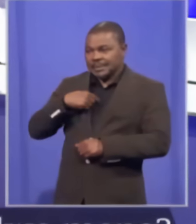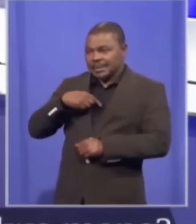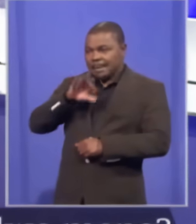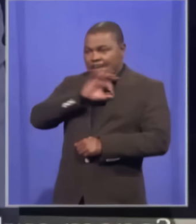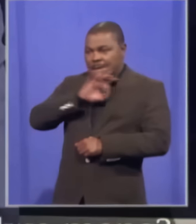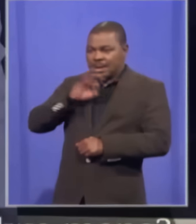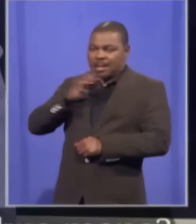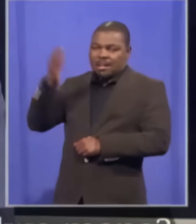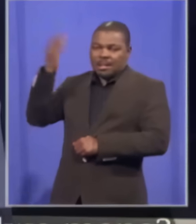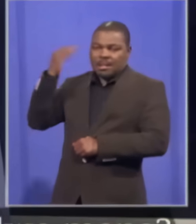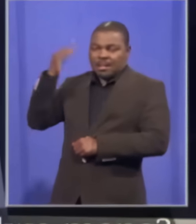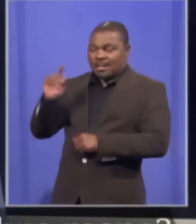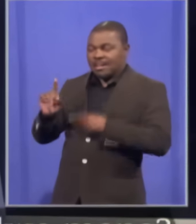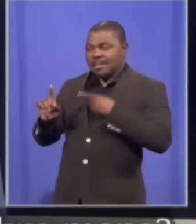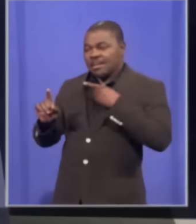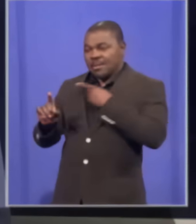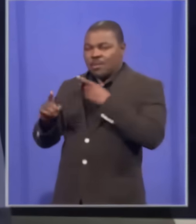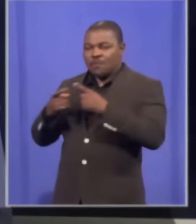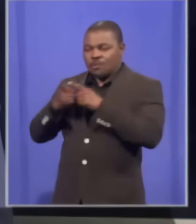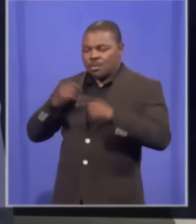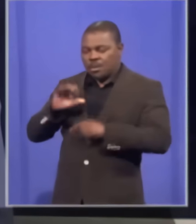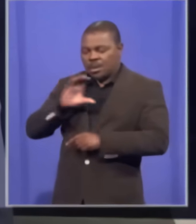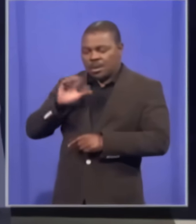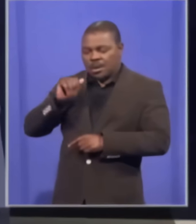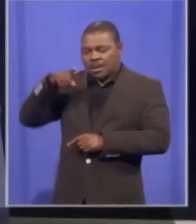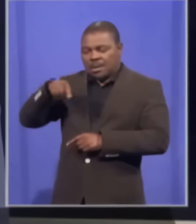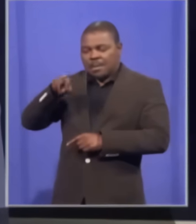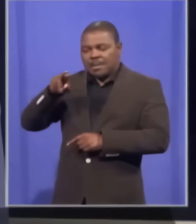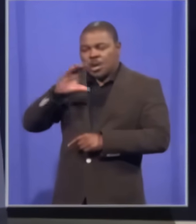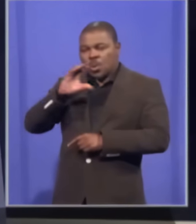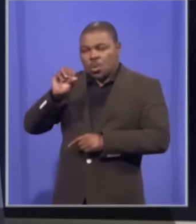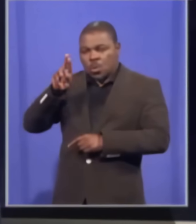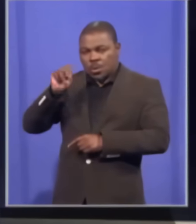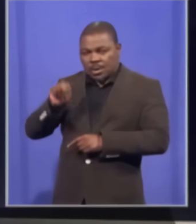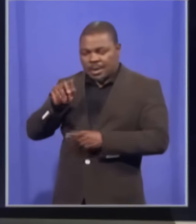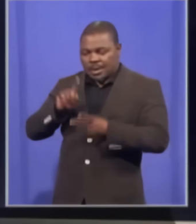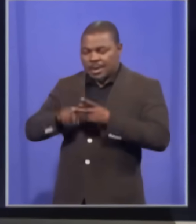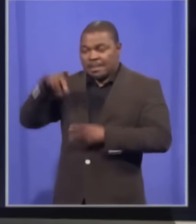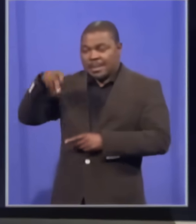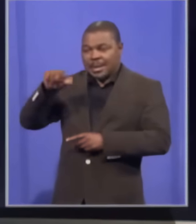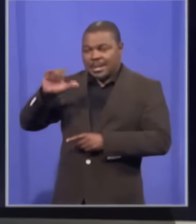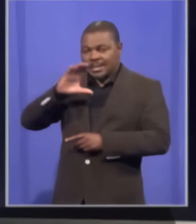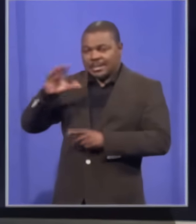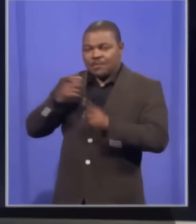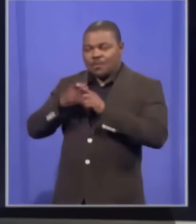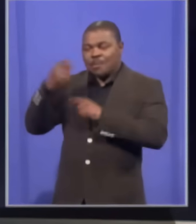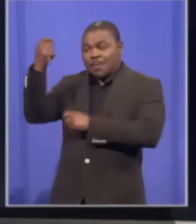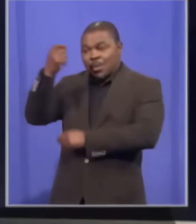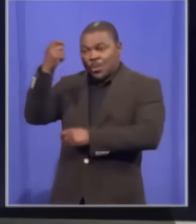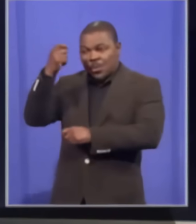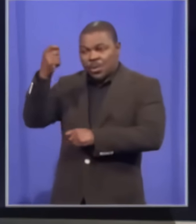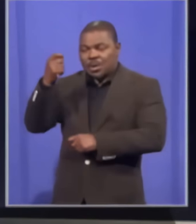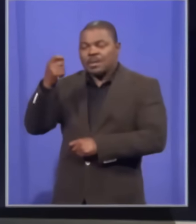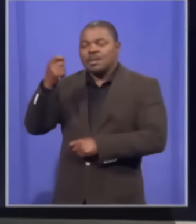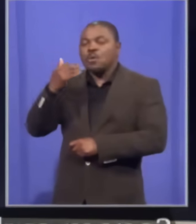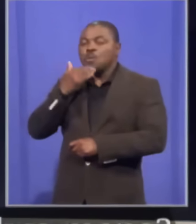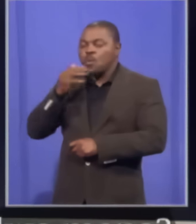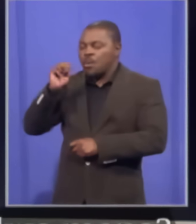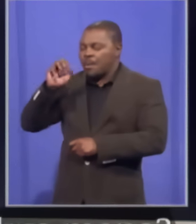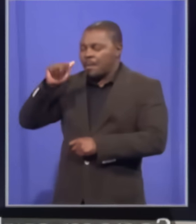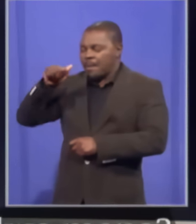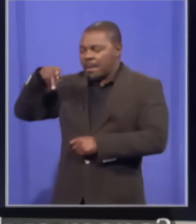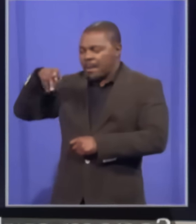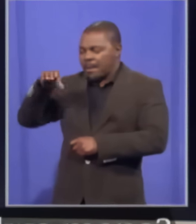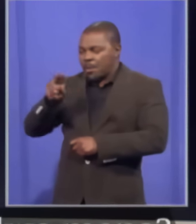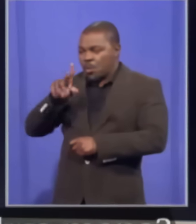wa Maloba wa Capricorn ga mmogo le TLC ya Polokwane Ntate Mapoulo. Go ka